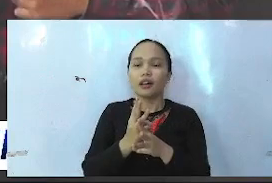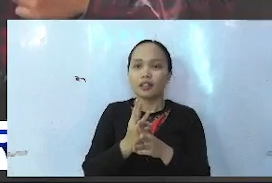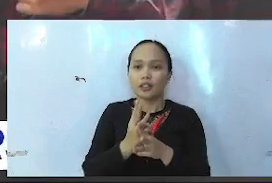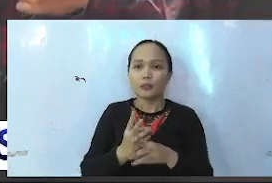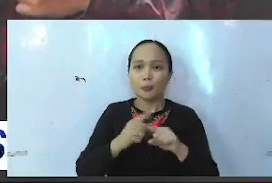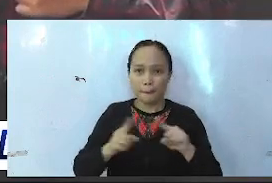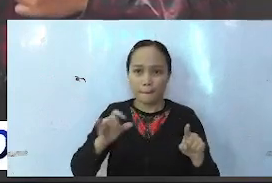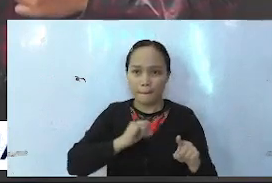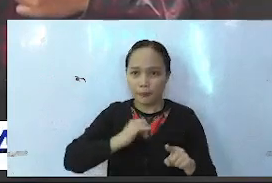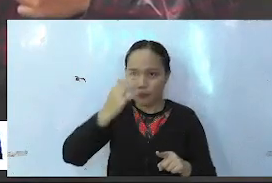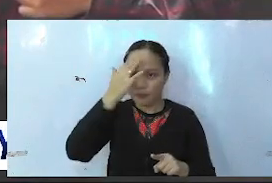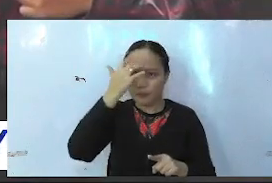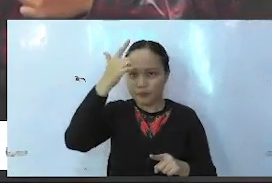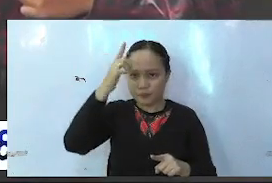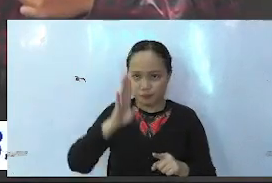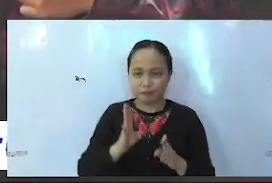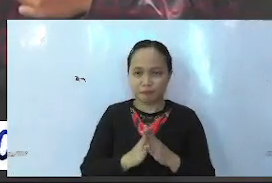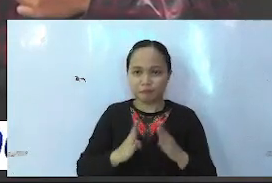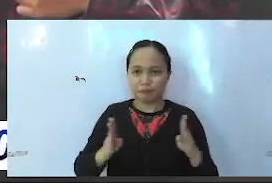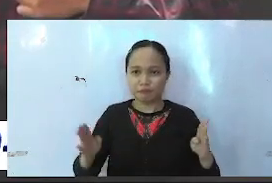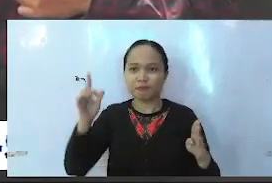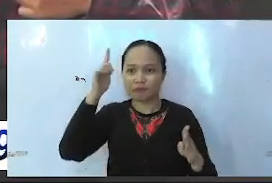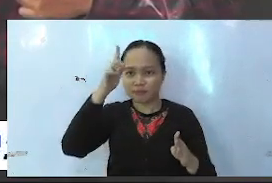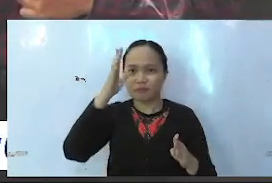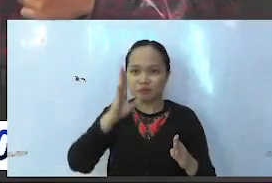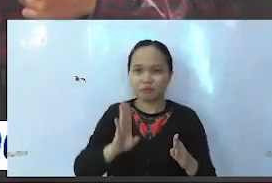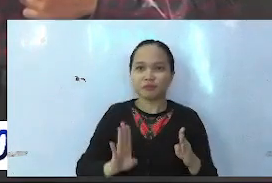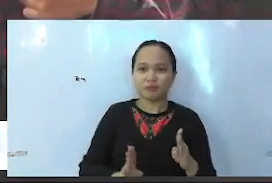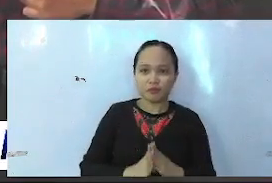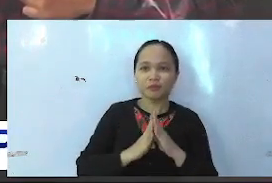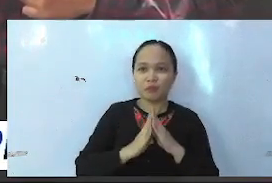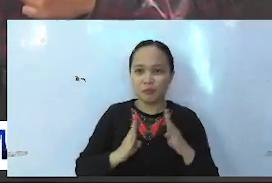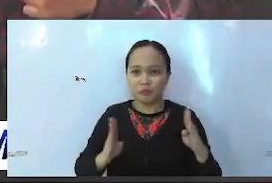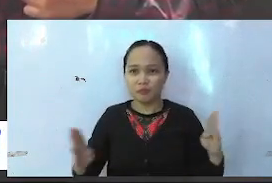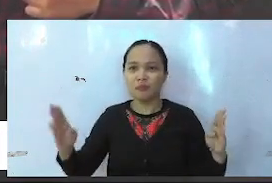world, but I've got a big, big God, got a big, big